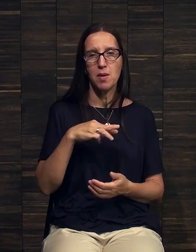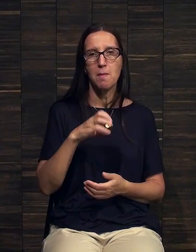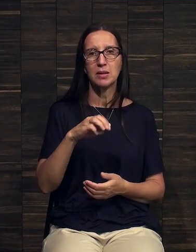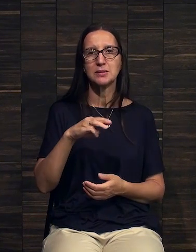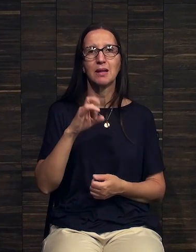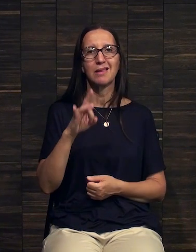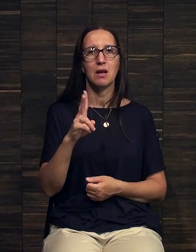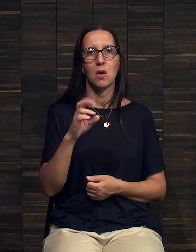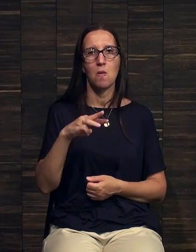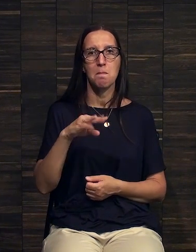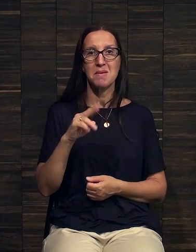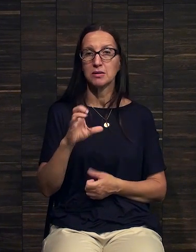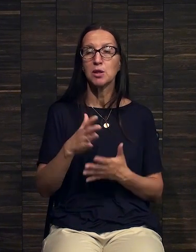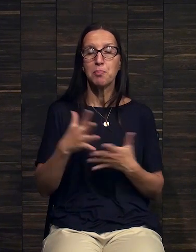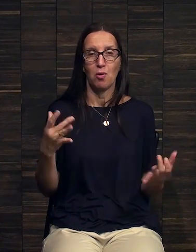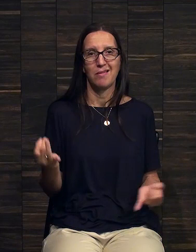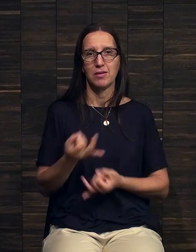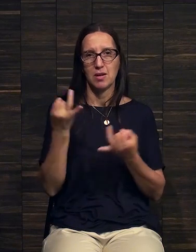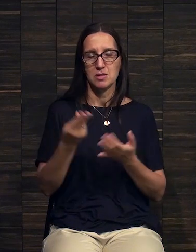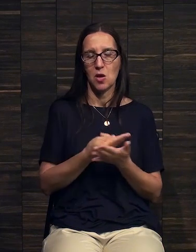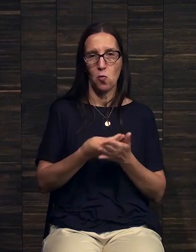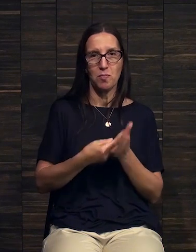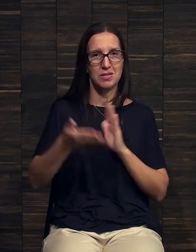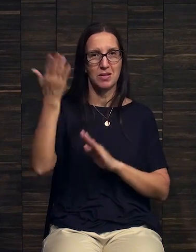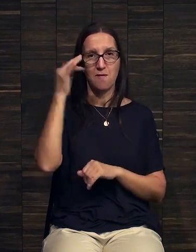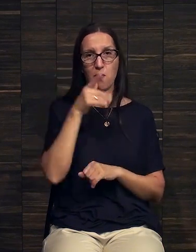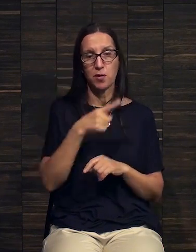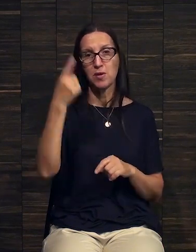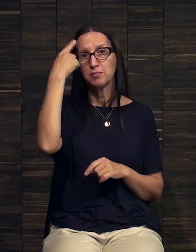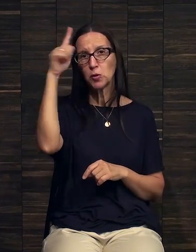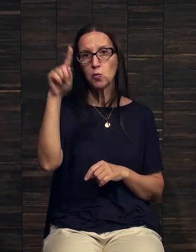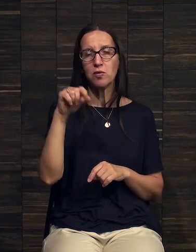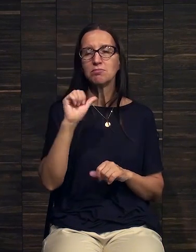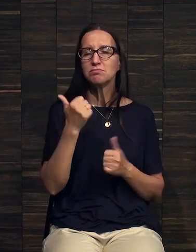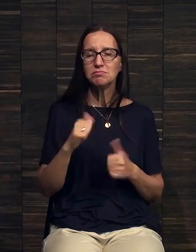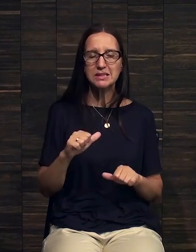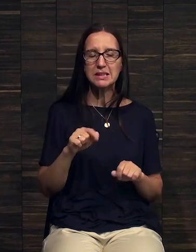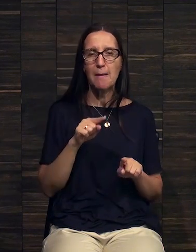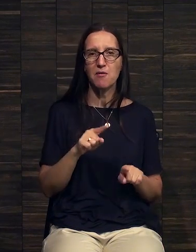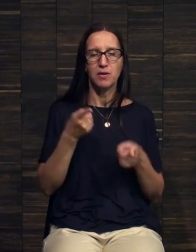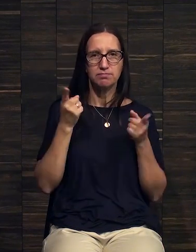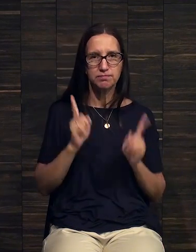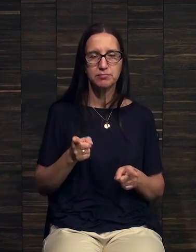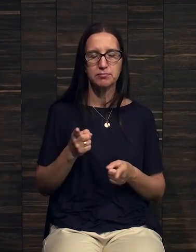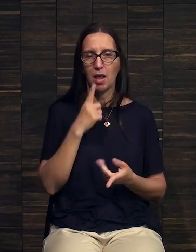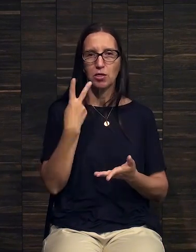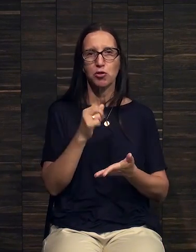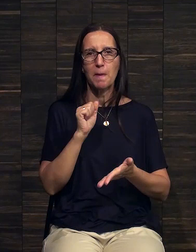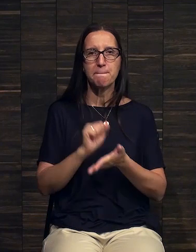outstanding. In my favorite Master comics, this is the least interesting comics. They